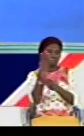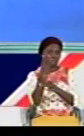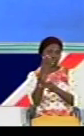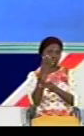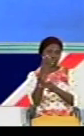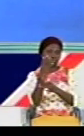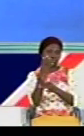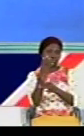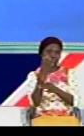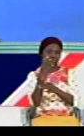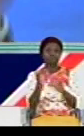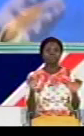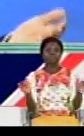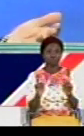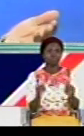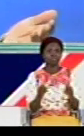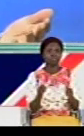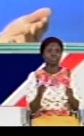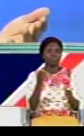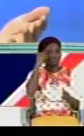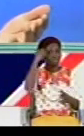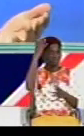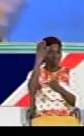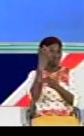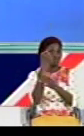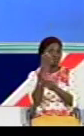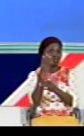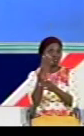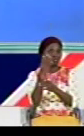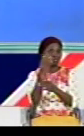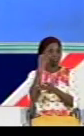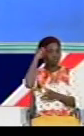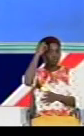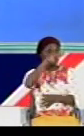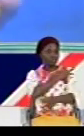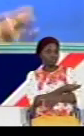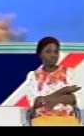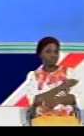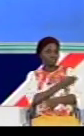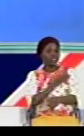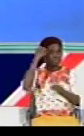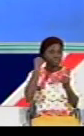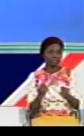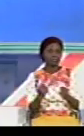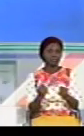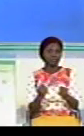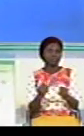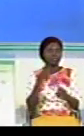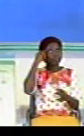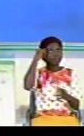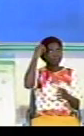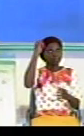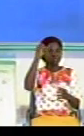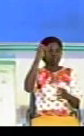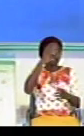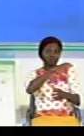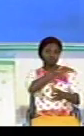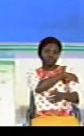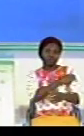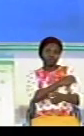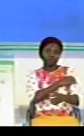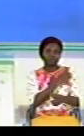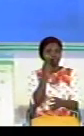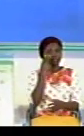his hand, his might, his power, his arm. Behold, the